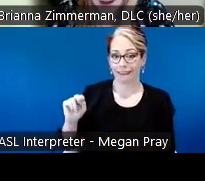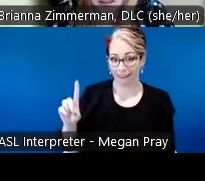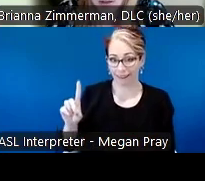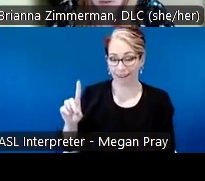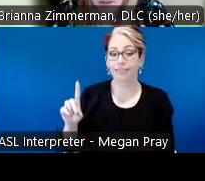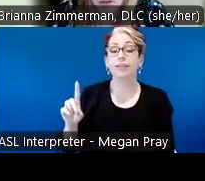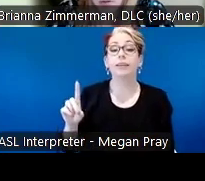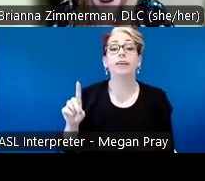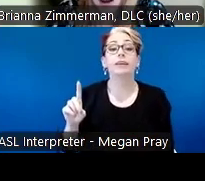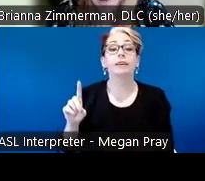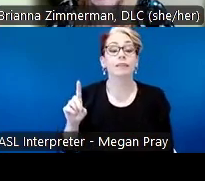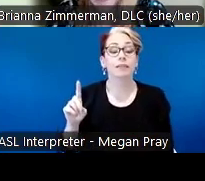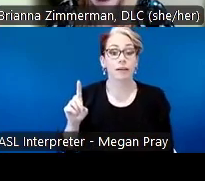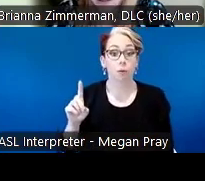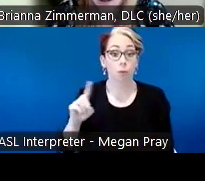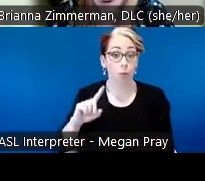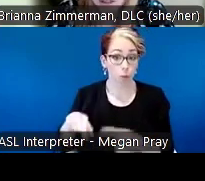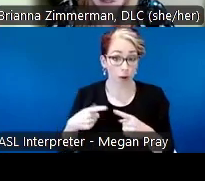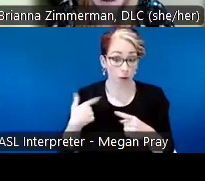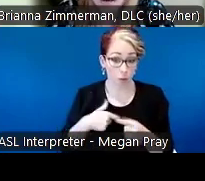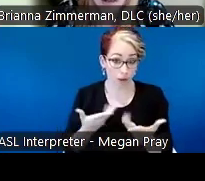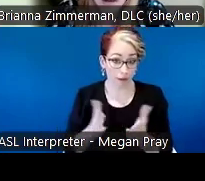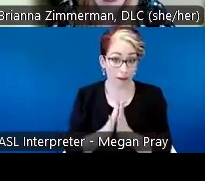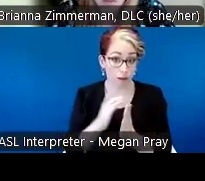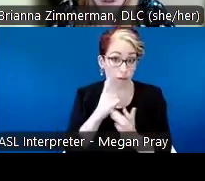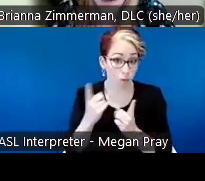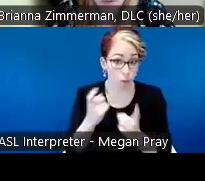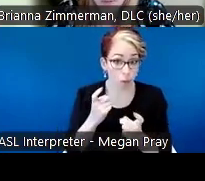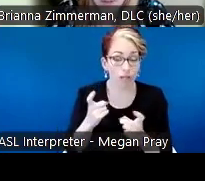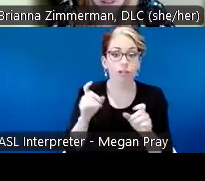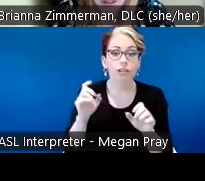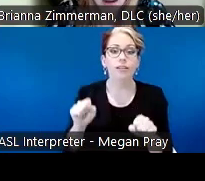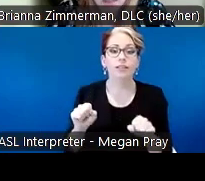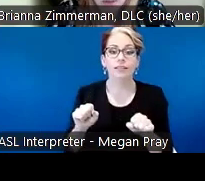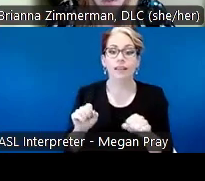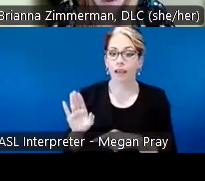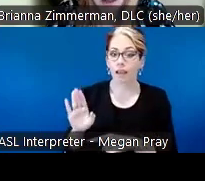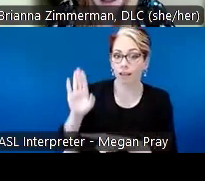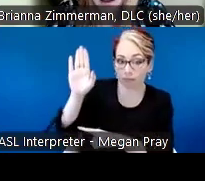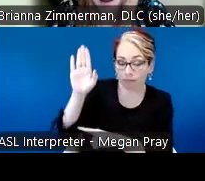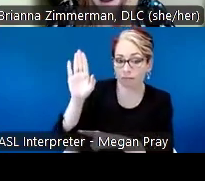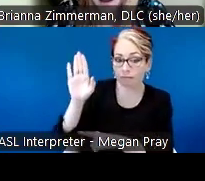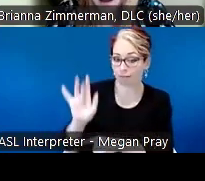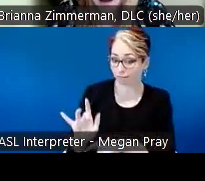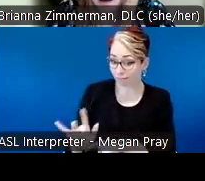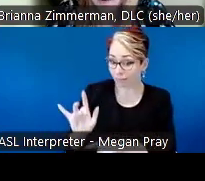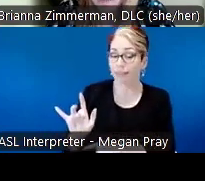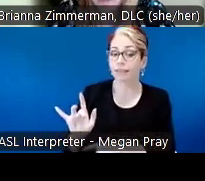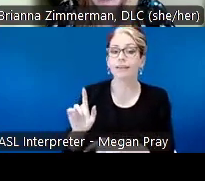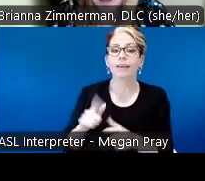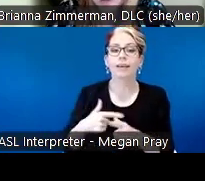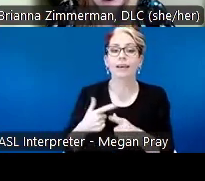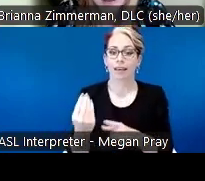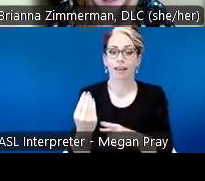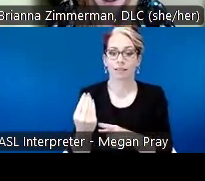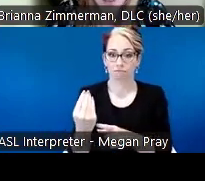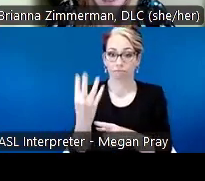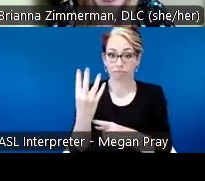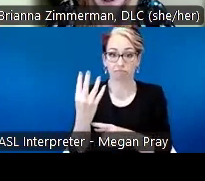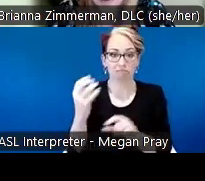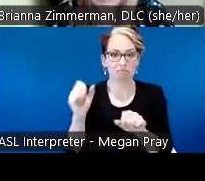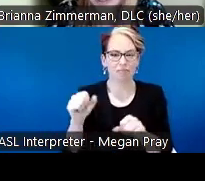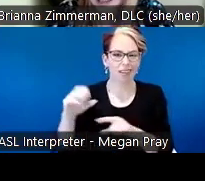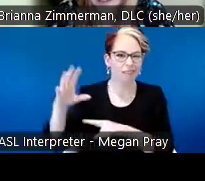we ask you to ask your question, we'll give you permission to unmute. But like I said,